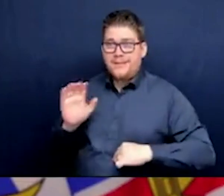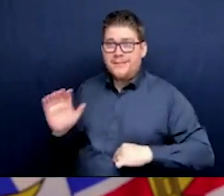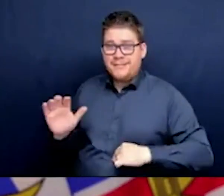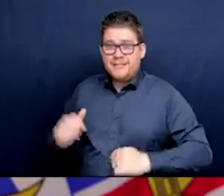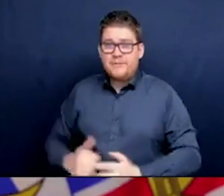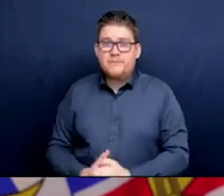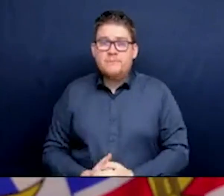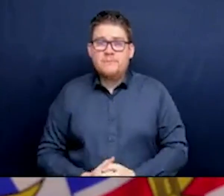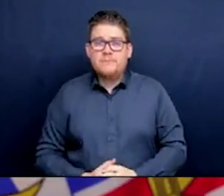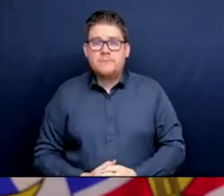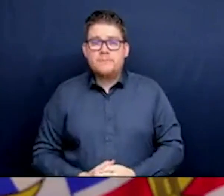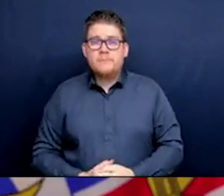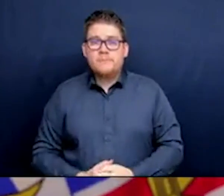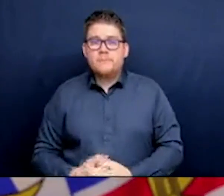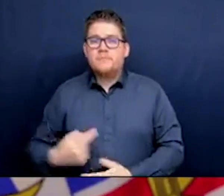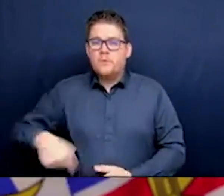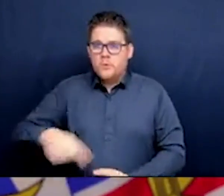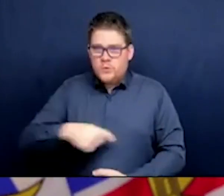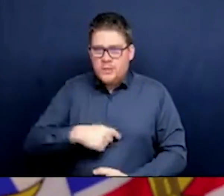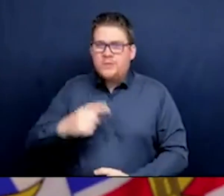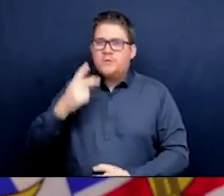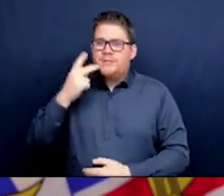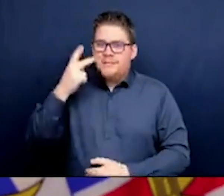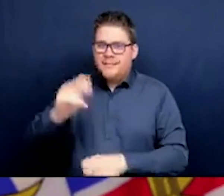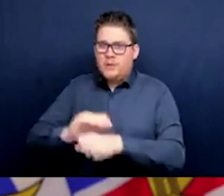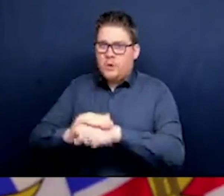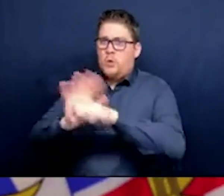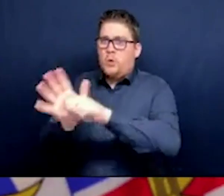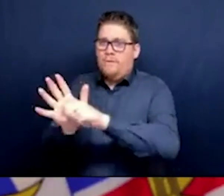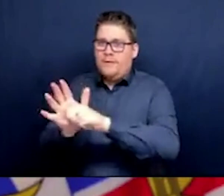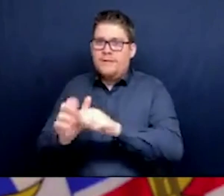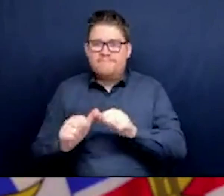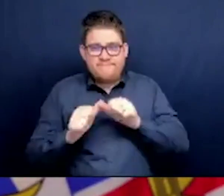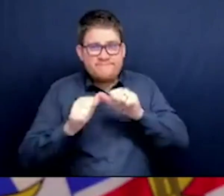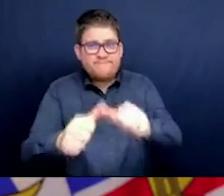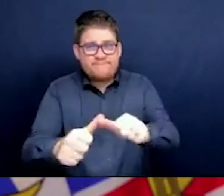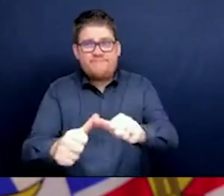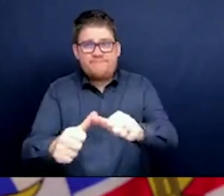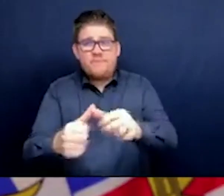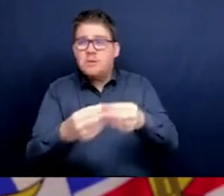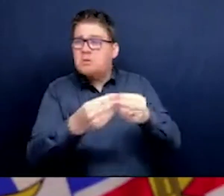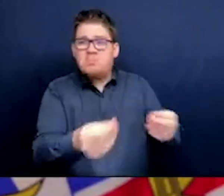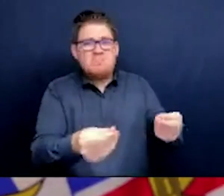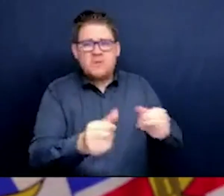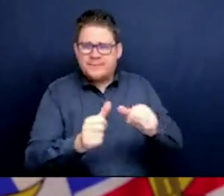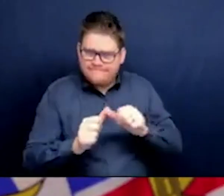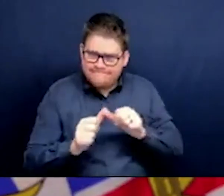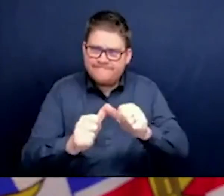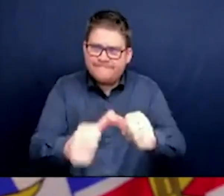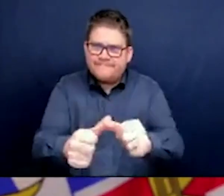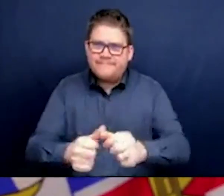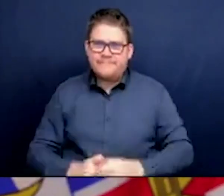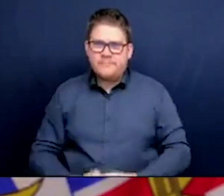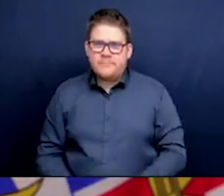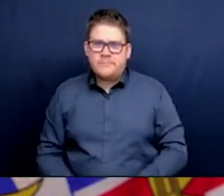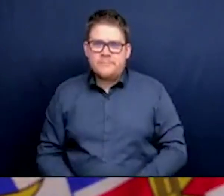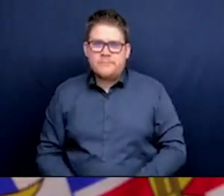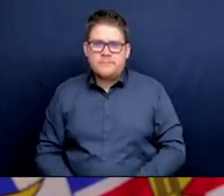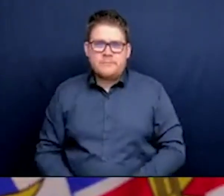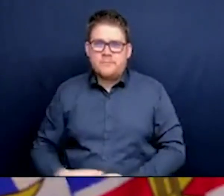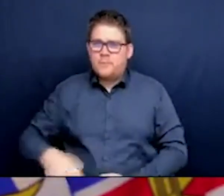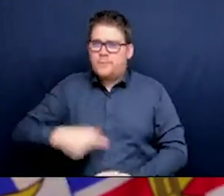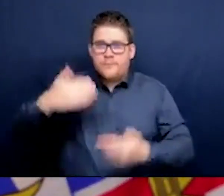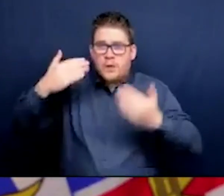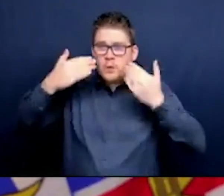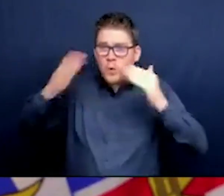This virus is going to be with us for some time. We do not yet know if all of us will need another dose of vaccine come